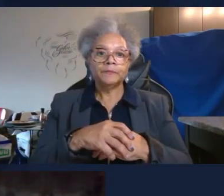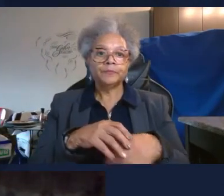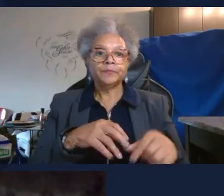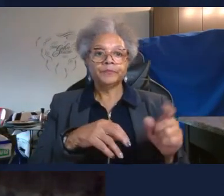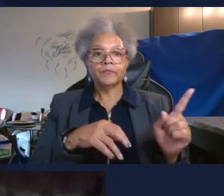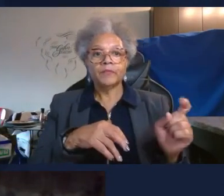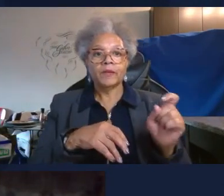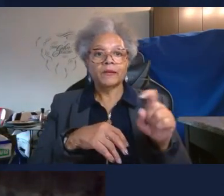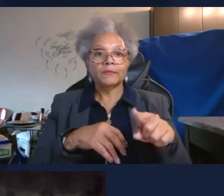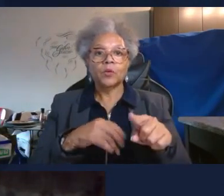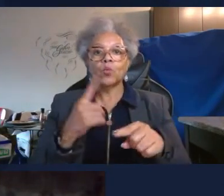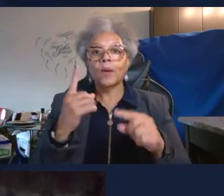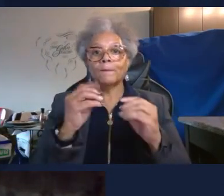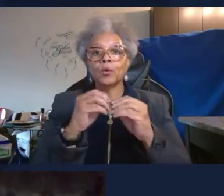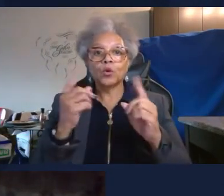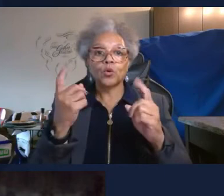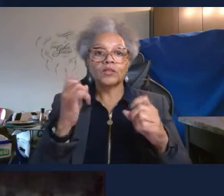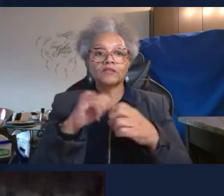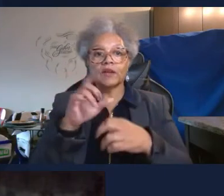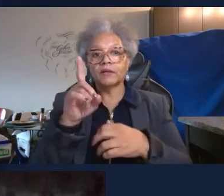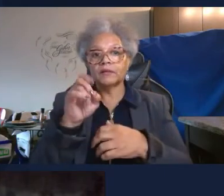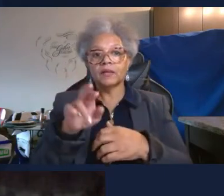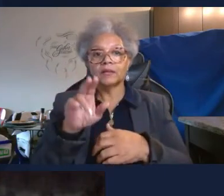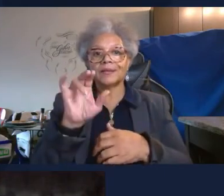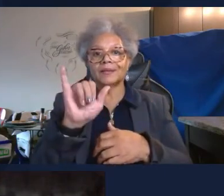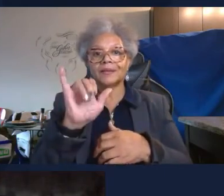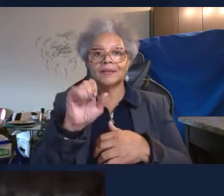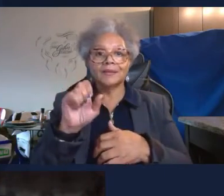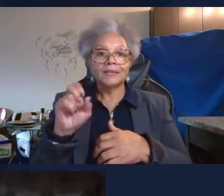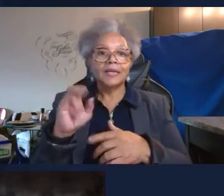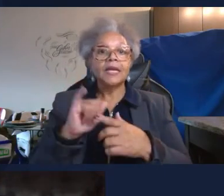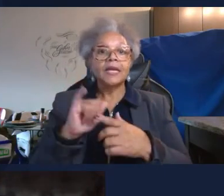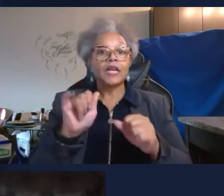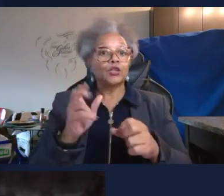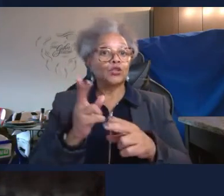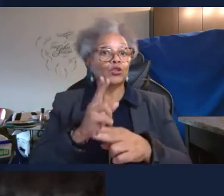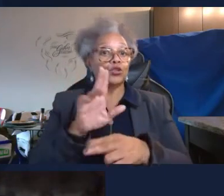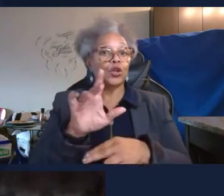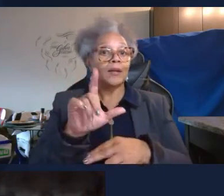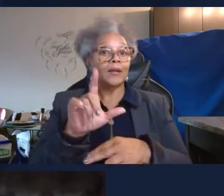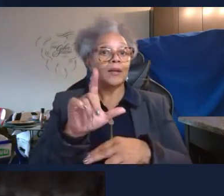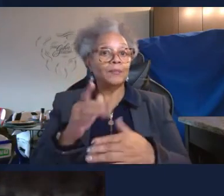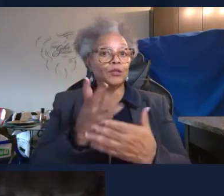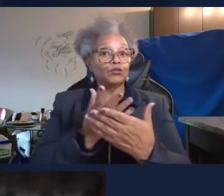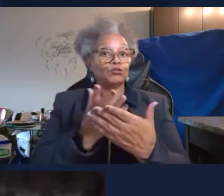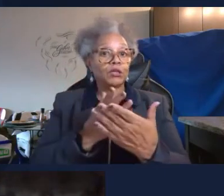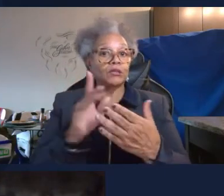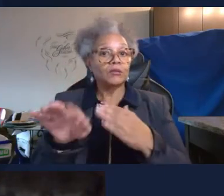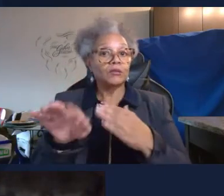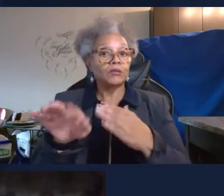Okay, one more question from Dr. Yassin. Can you use your lipid screen to detect people at risk?